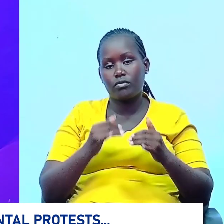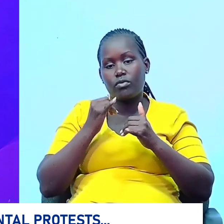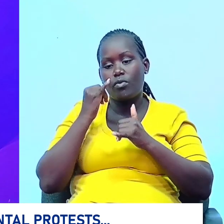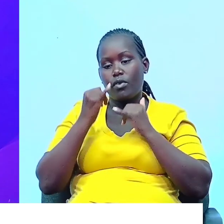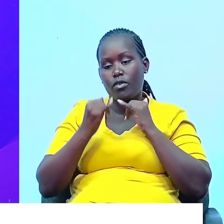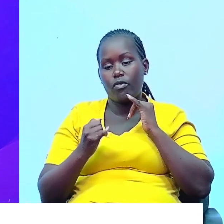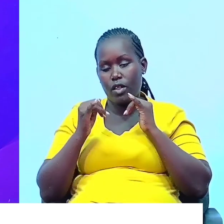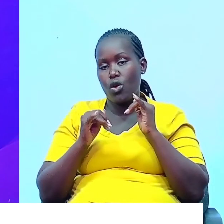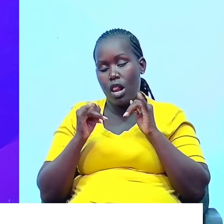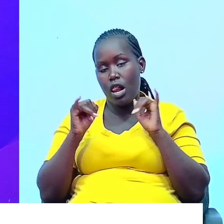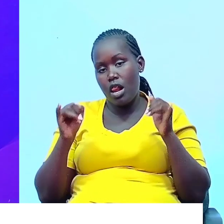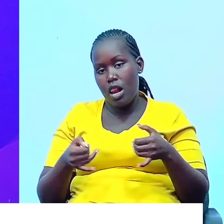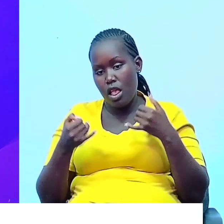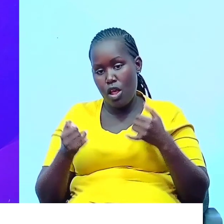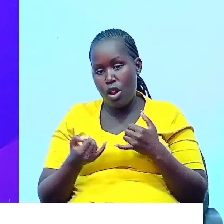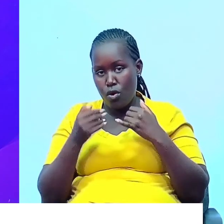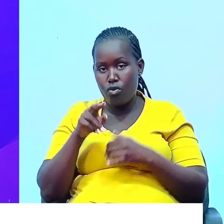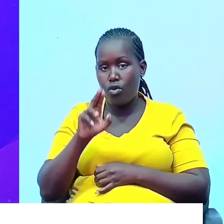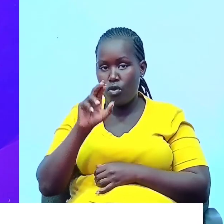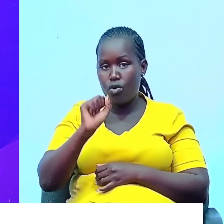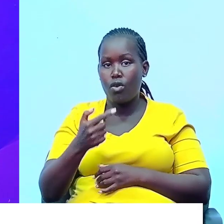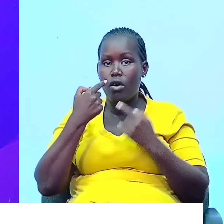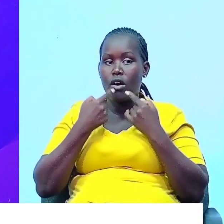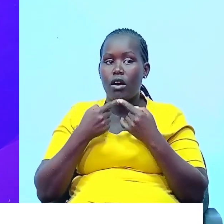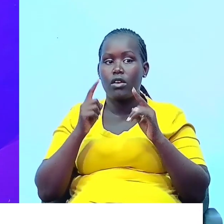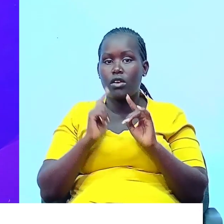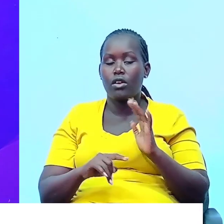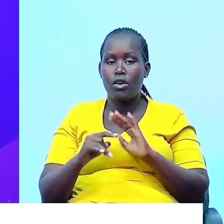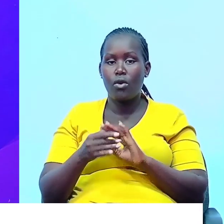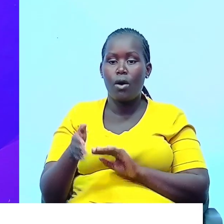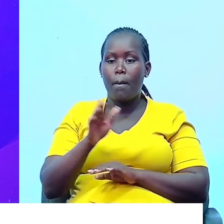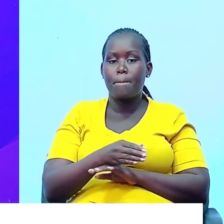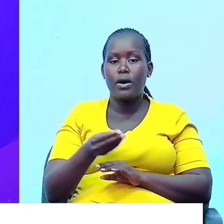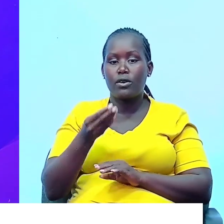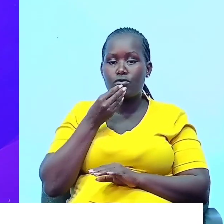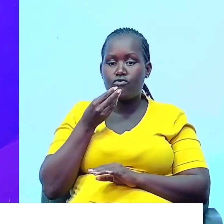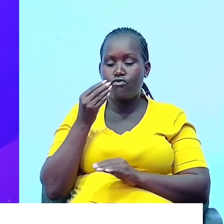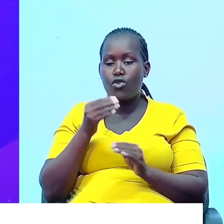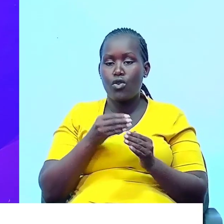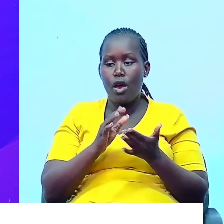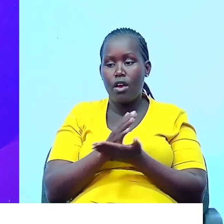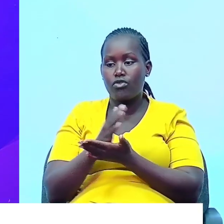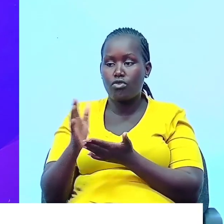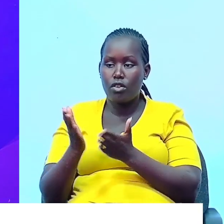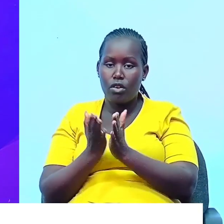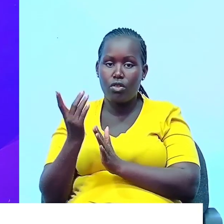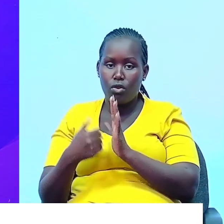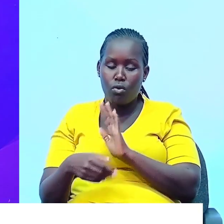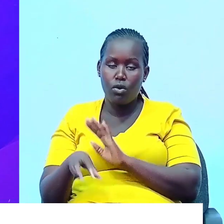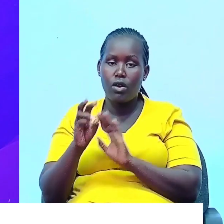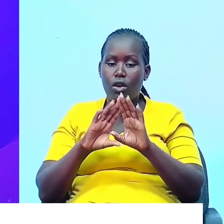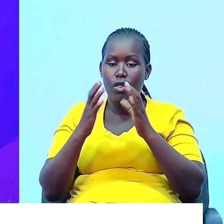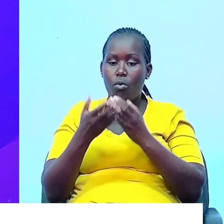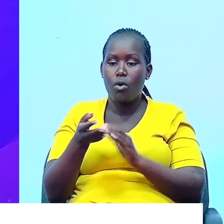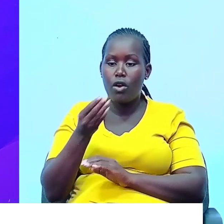Update: the United States has announced it will resume food distribution through the World Food